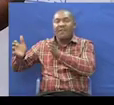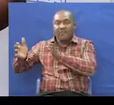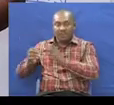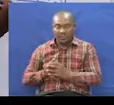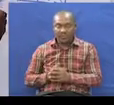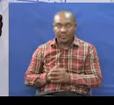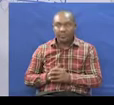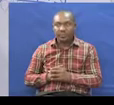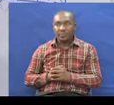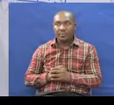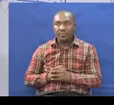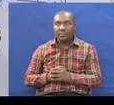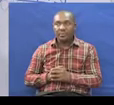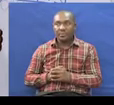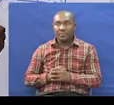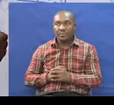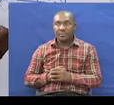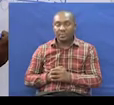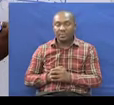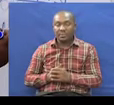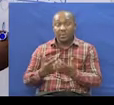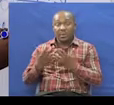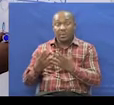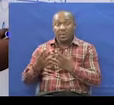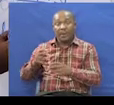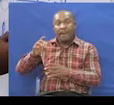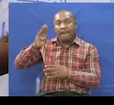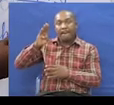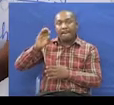Then what it is, a beehive shelf.